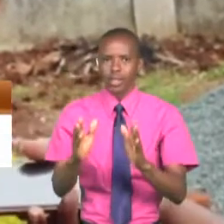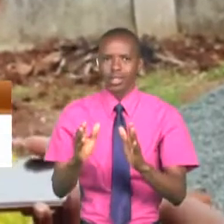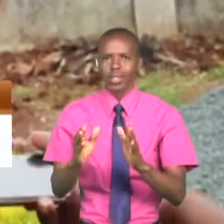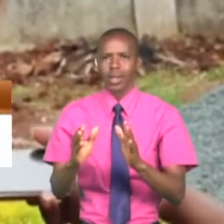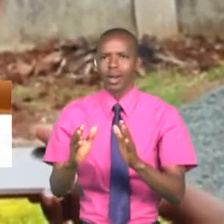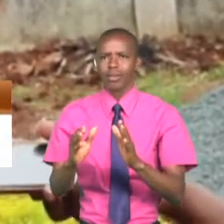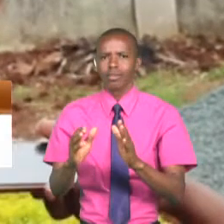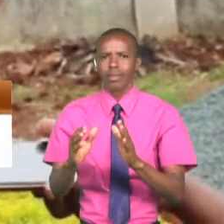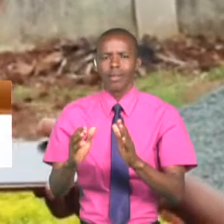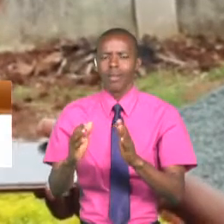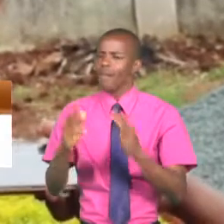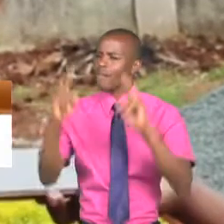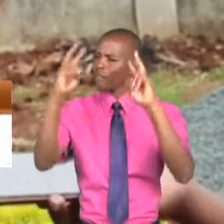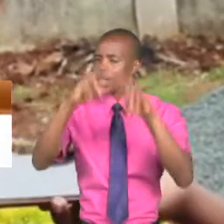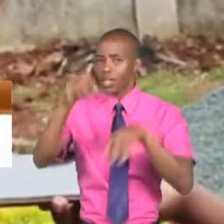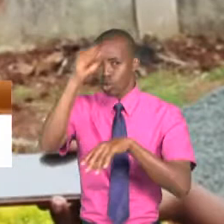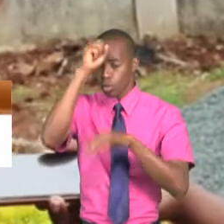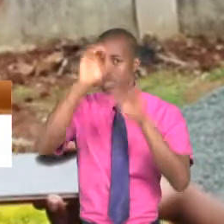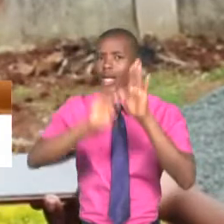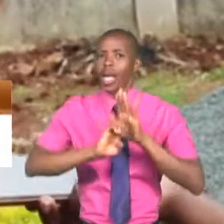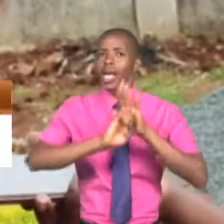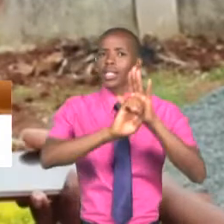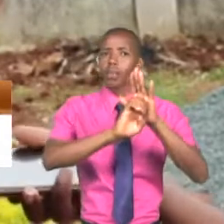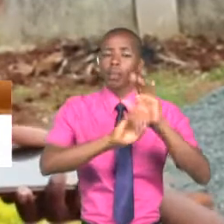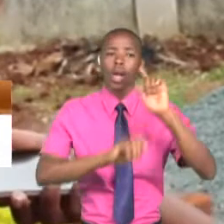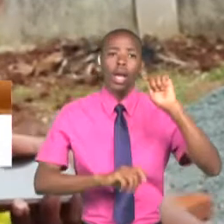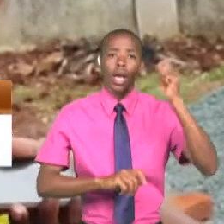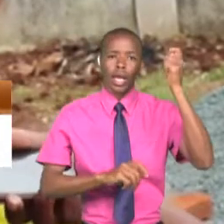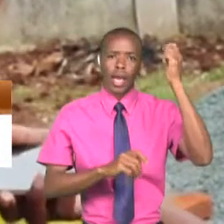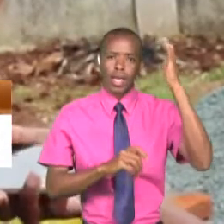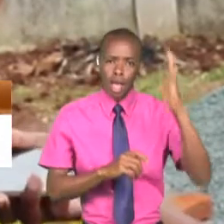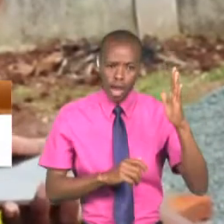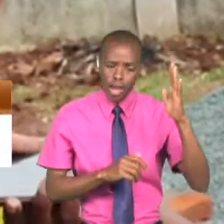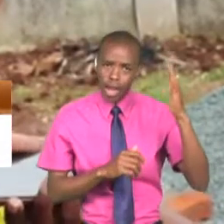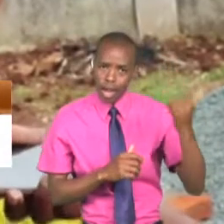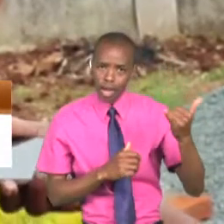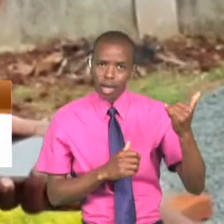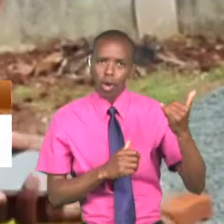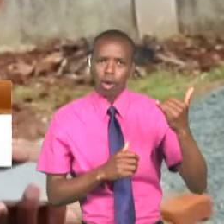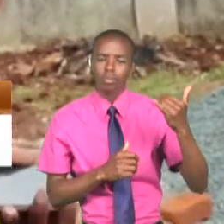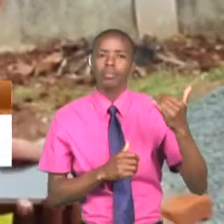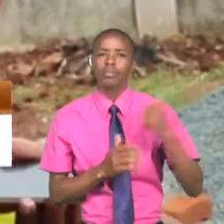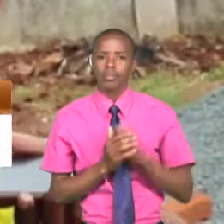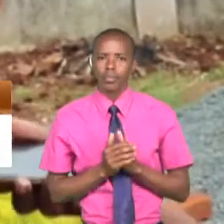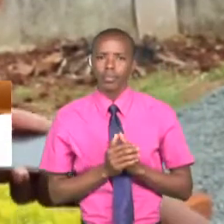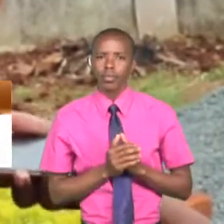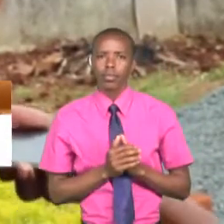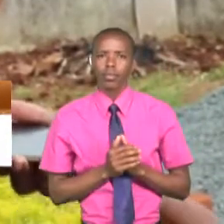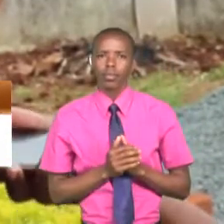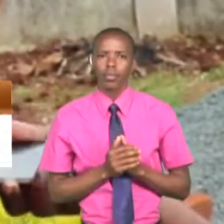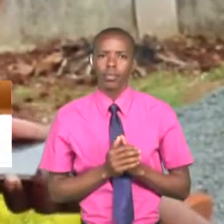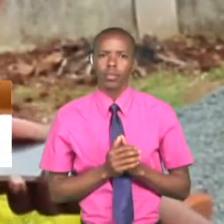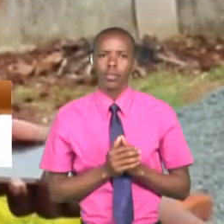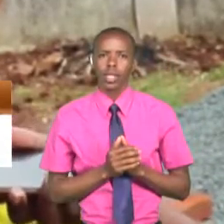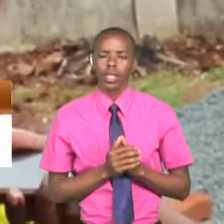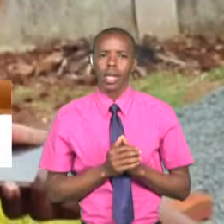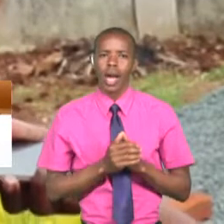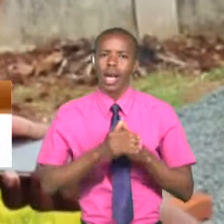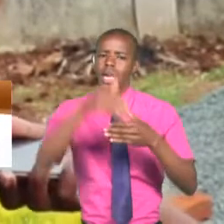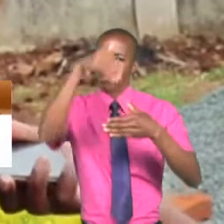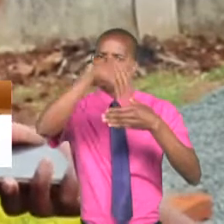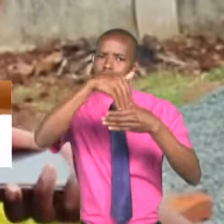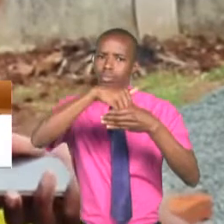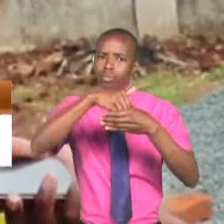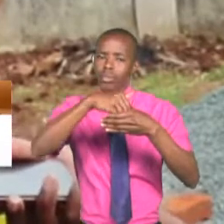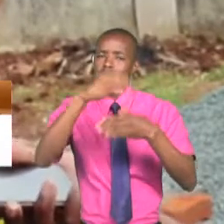of themselves, like in Kenya now, in the person of the internal security minister,